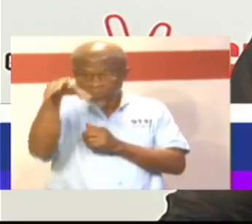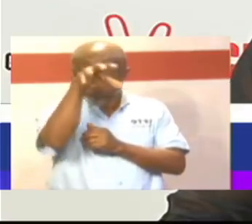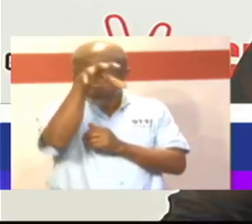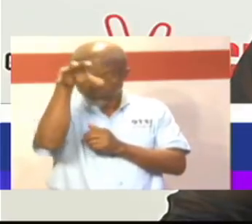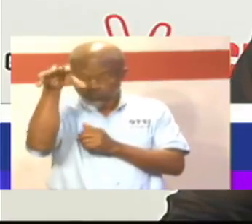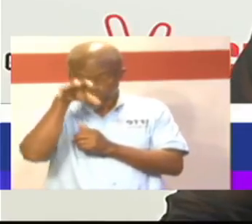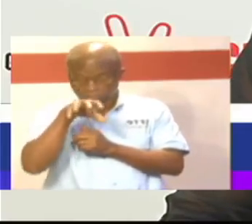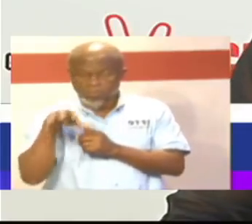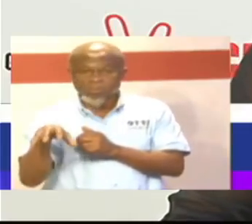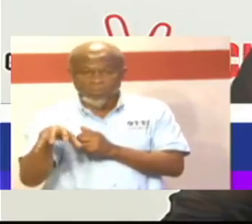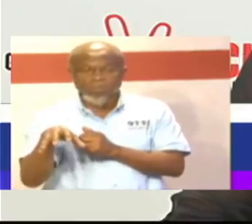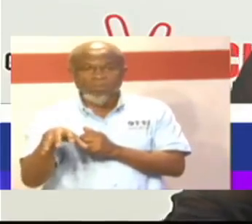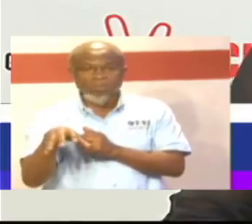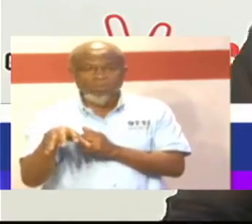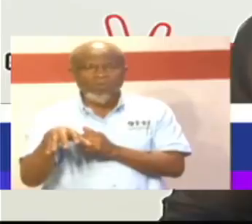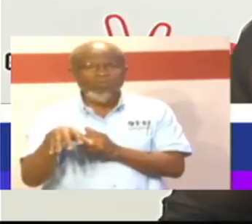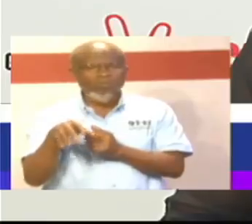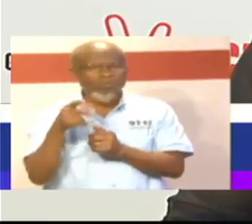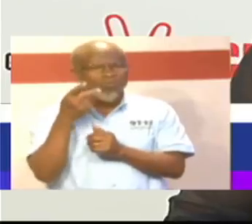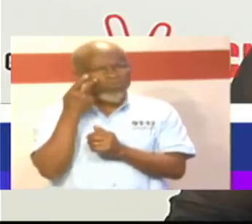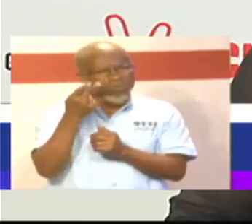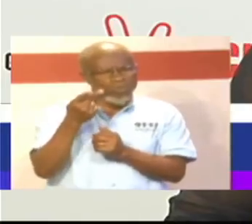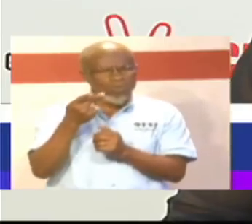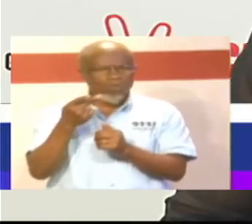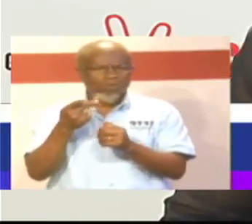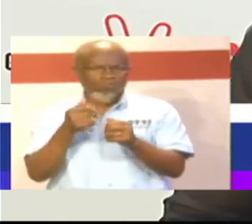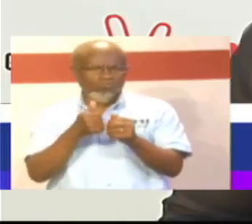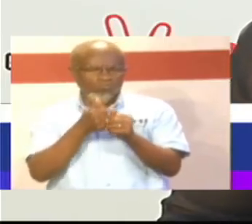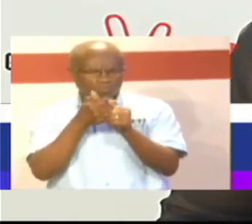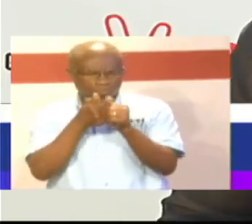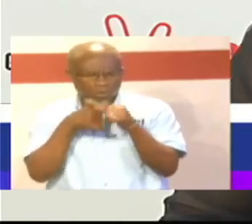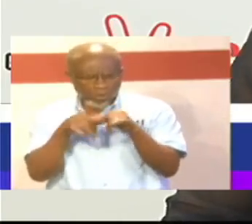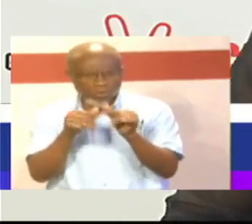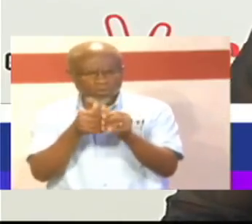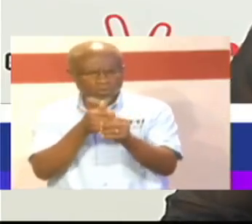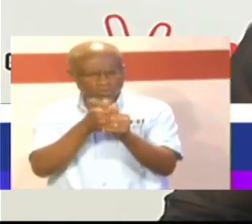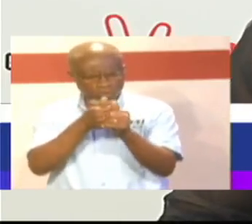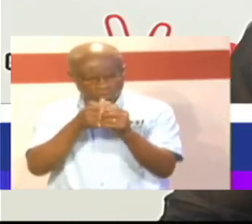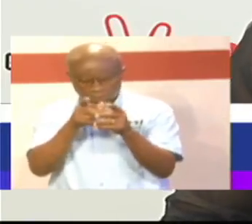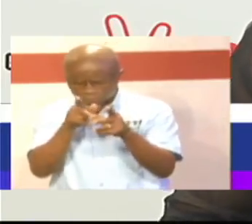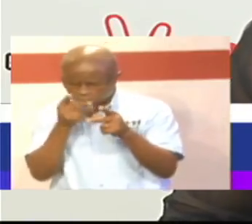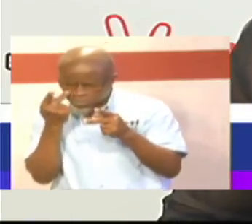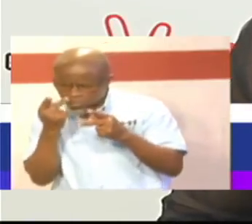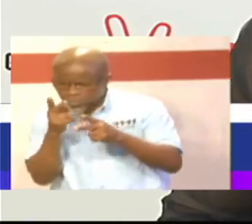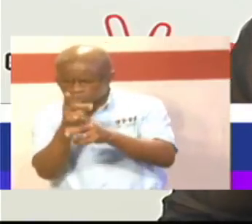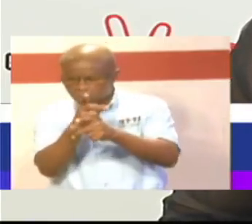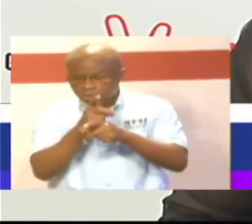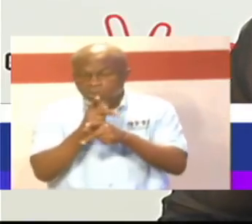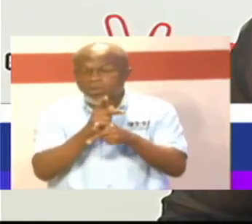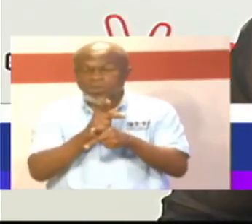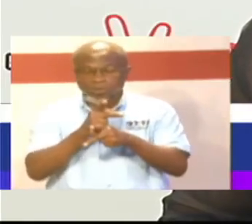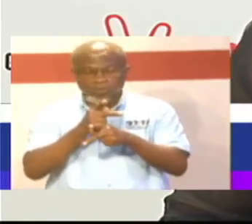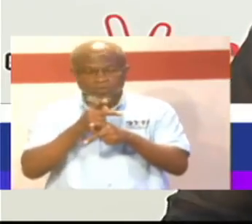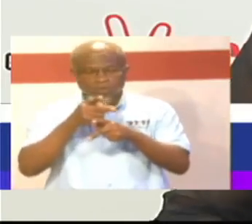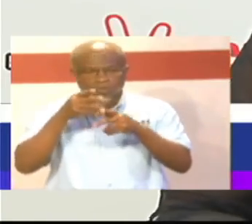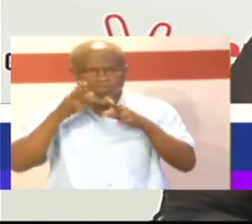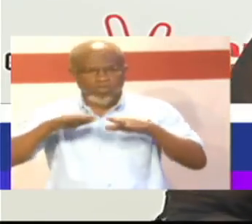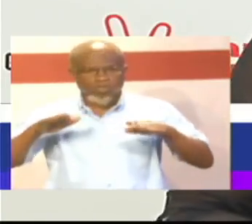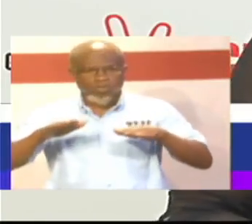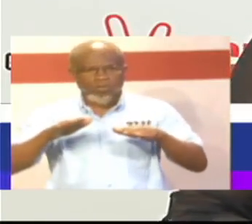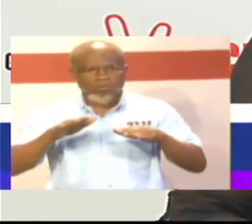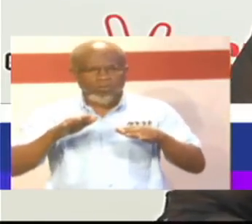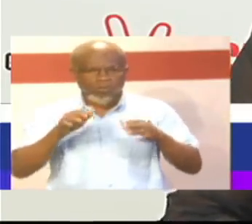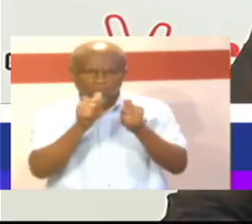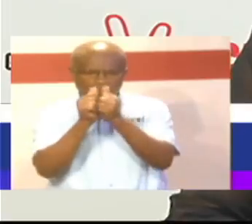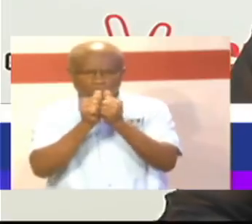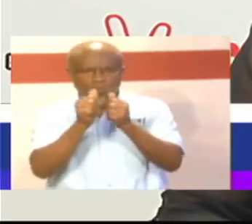children in conjunction and led by the Ministry of Education. The Ministry of Health continues to